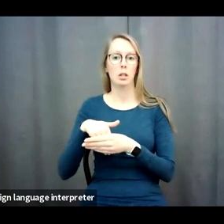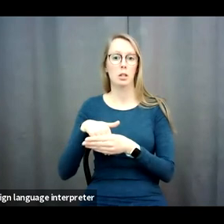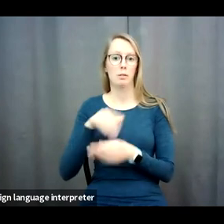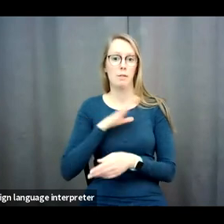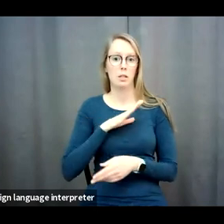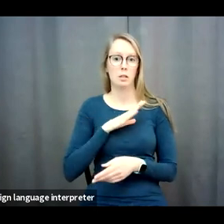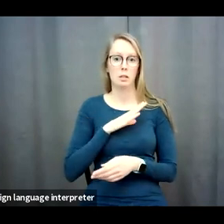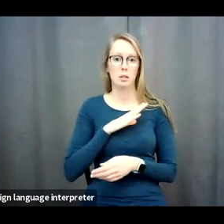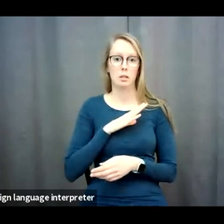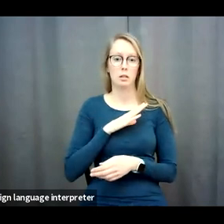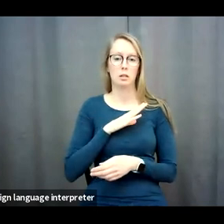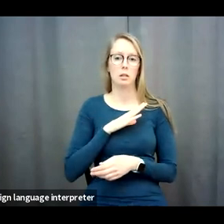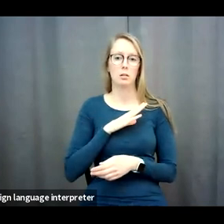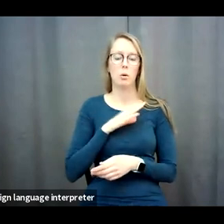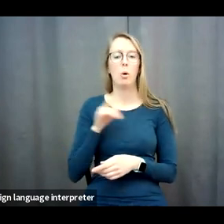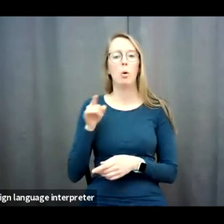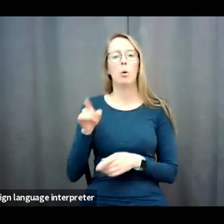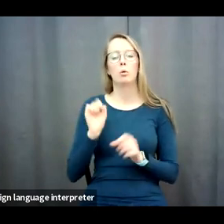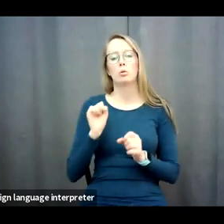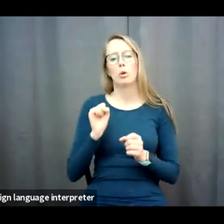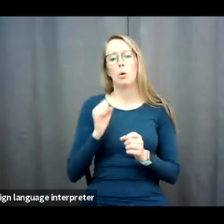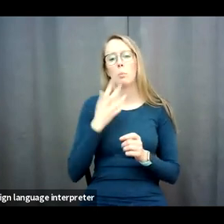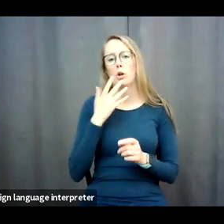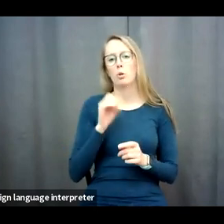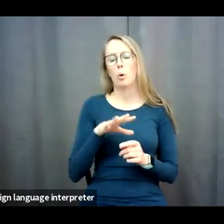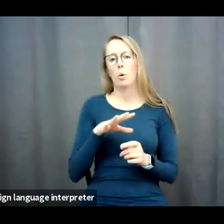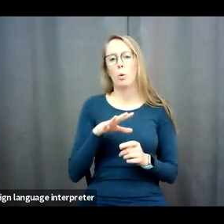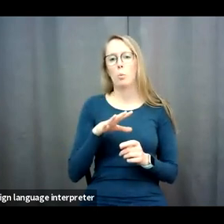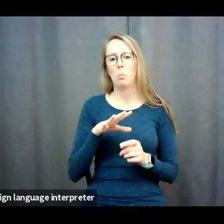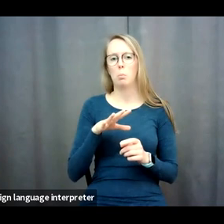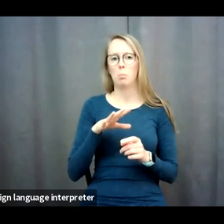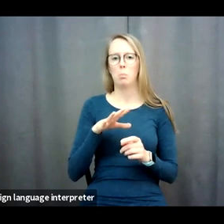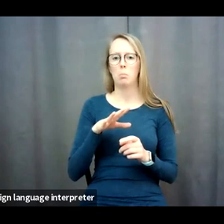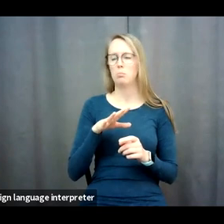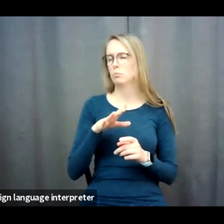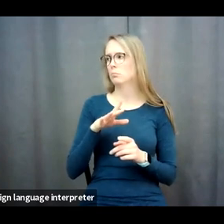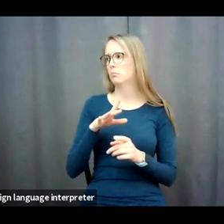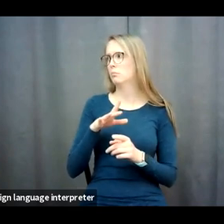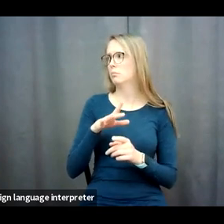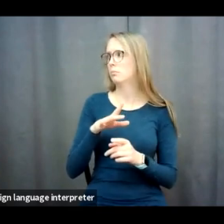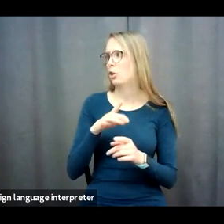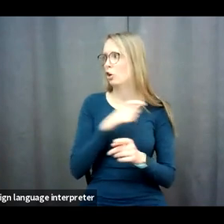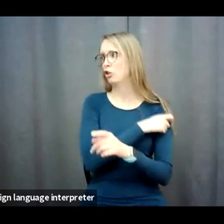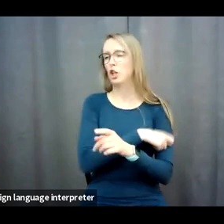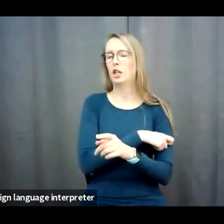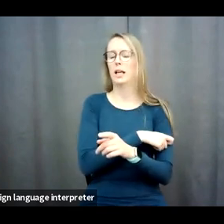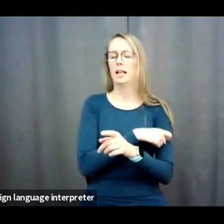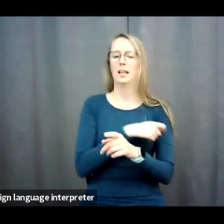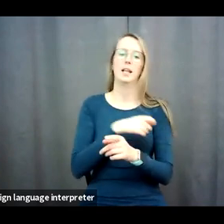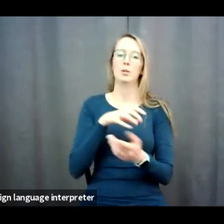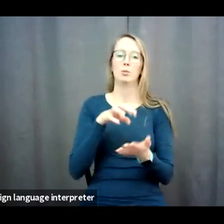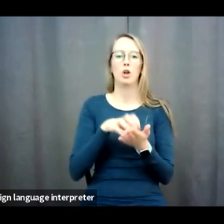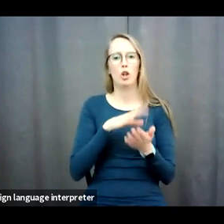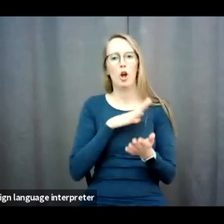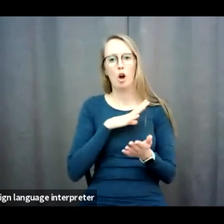out there? She also spoke about some of the obligations that the state has to operationalize